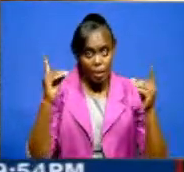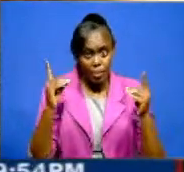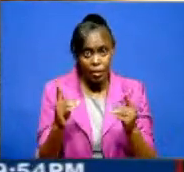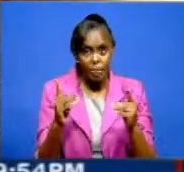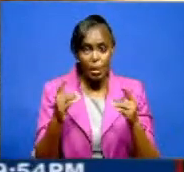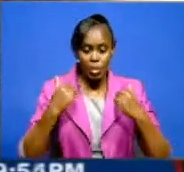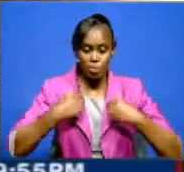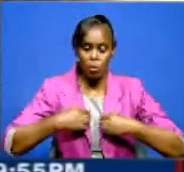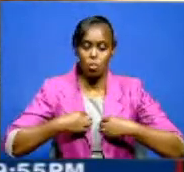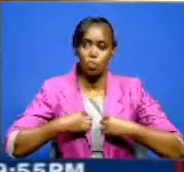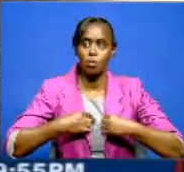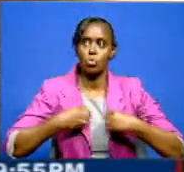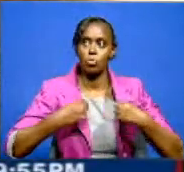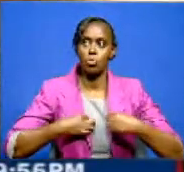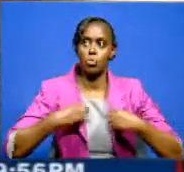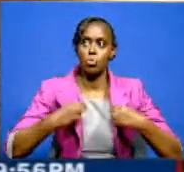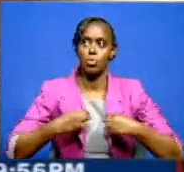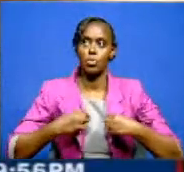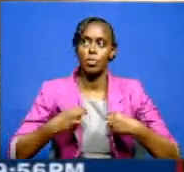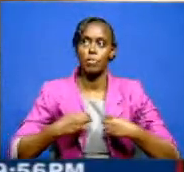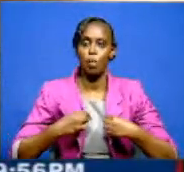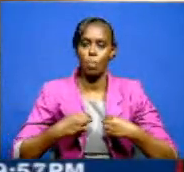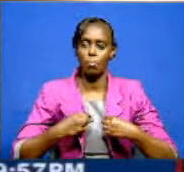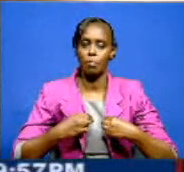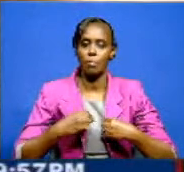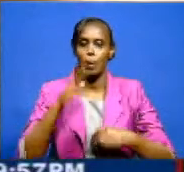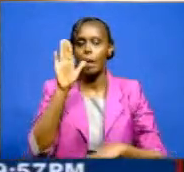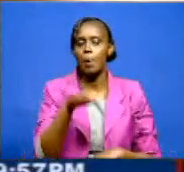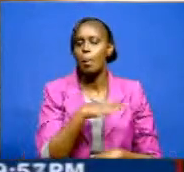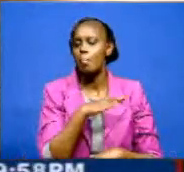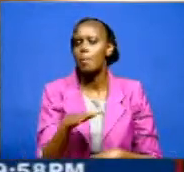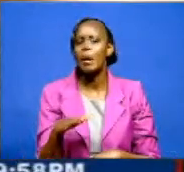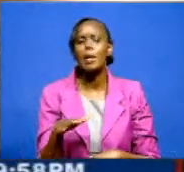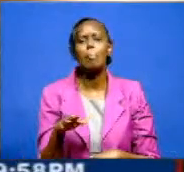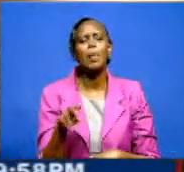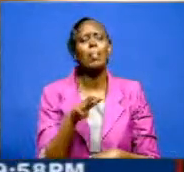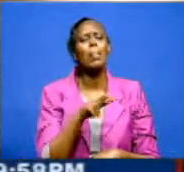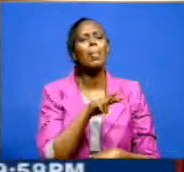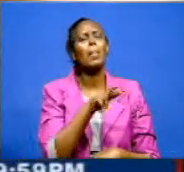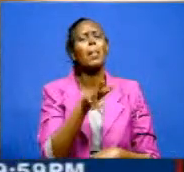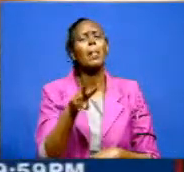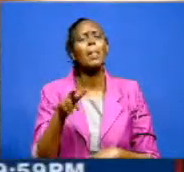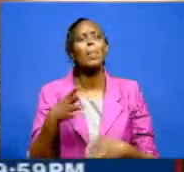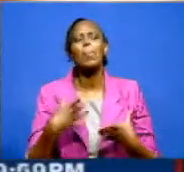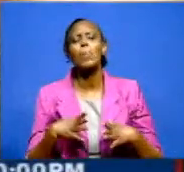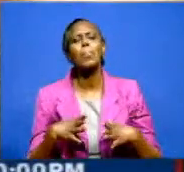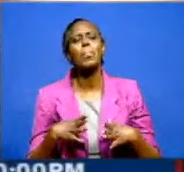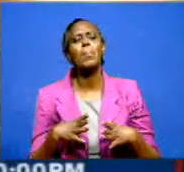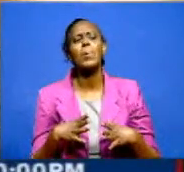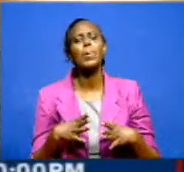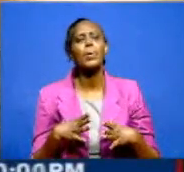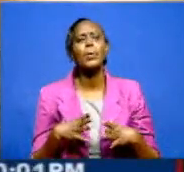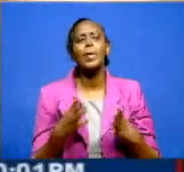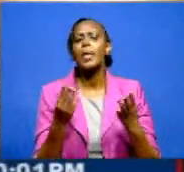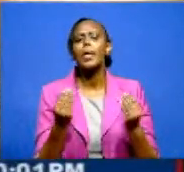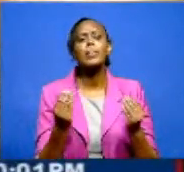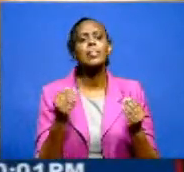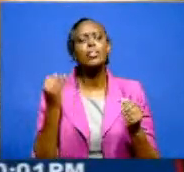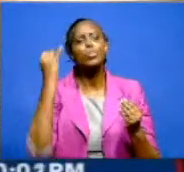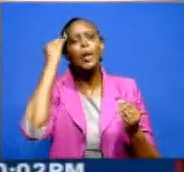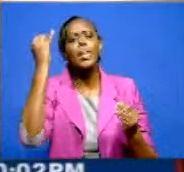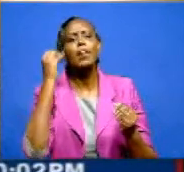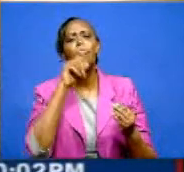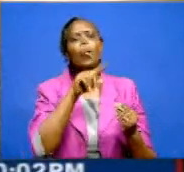uniform for members of parliament, because parliament will be so bloated that it will not even be easy to be able to identify